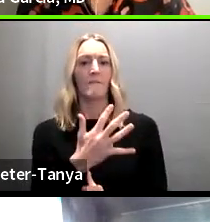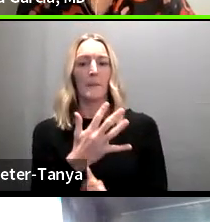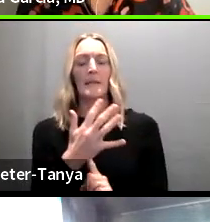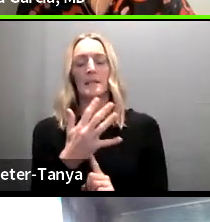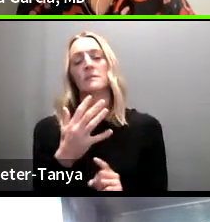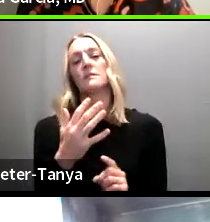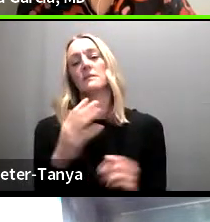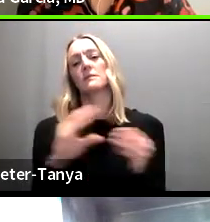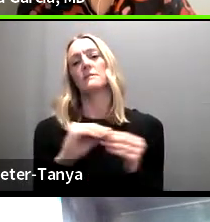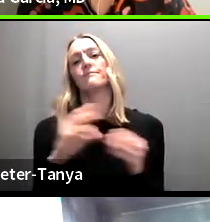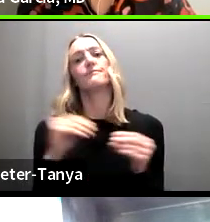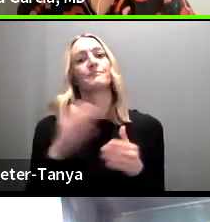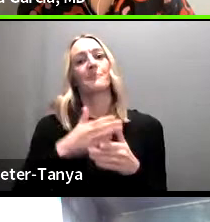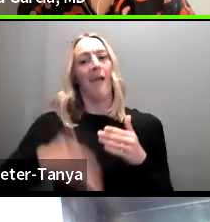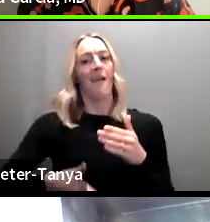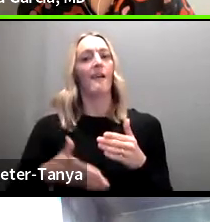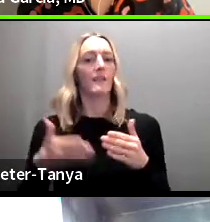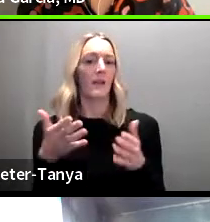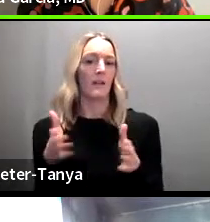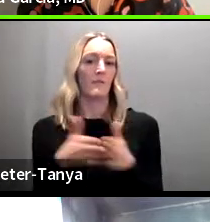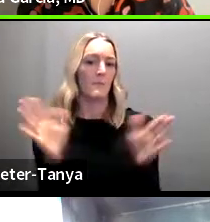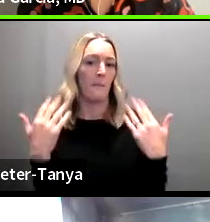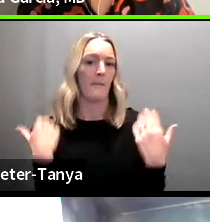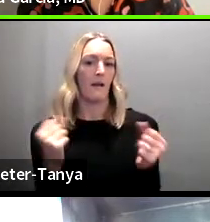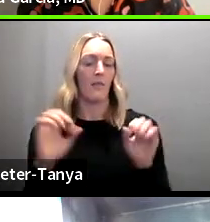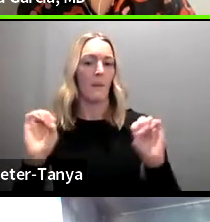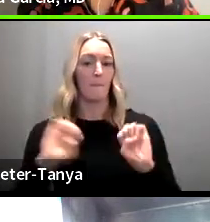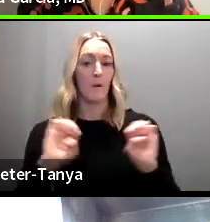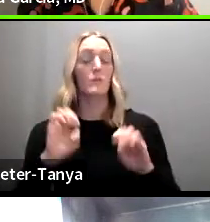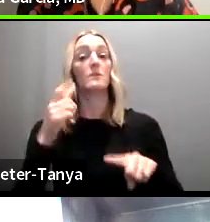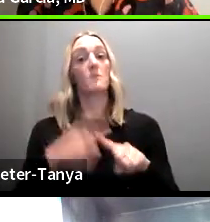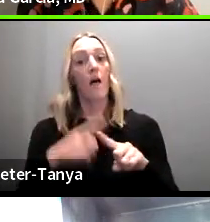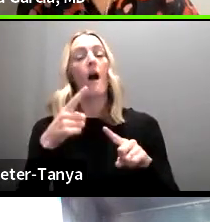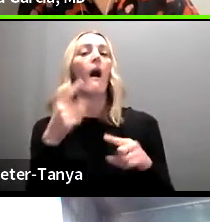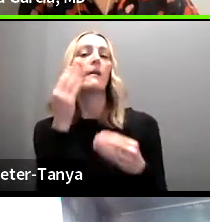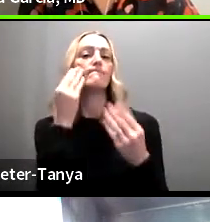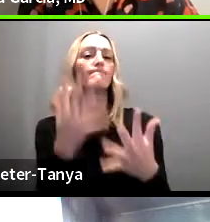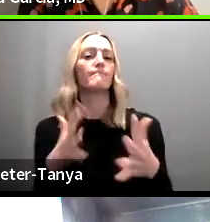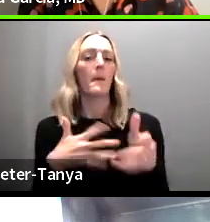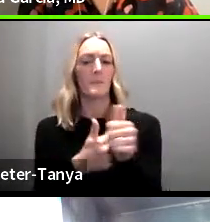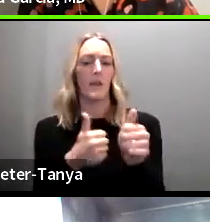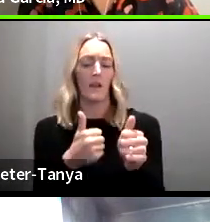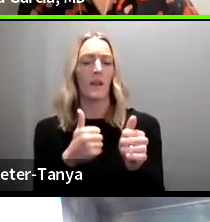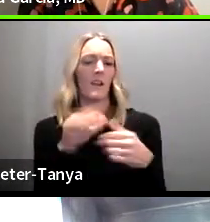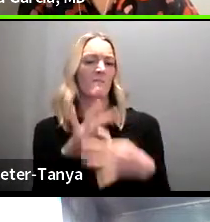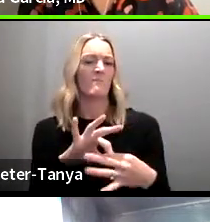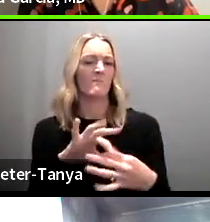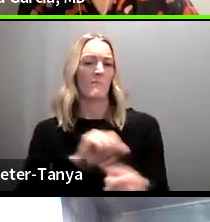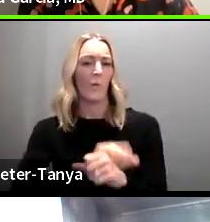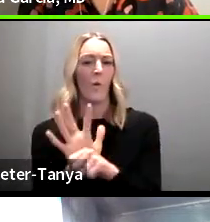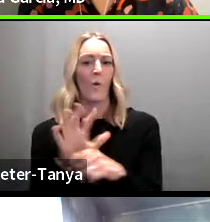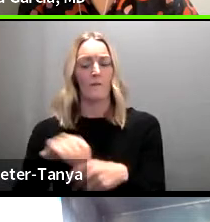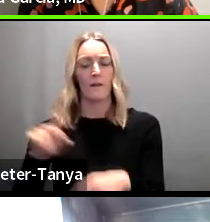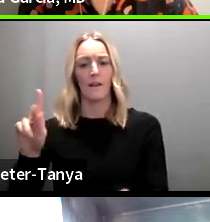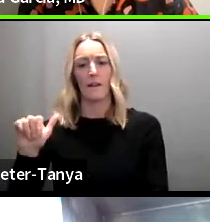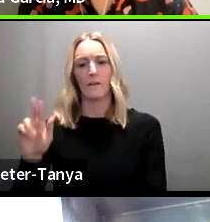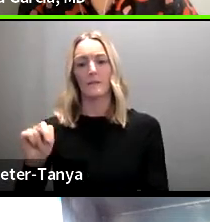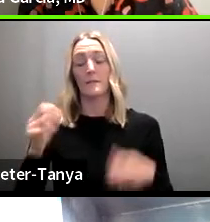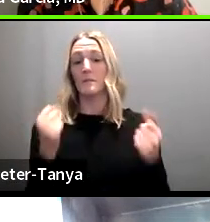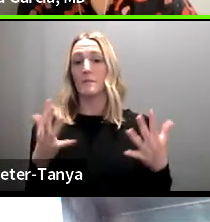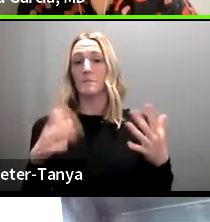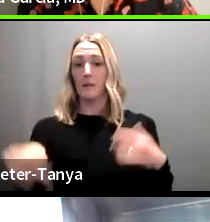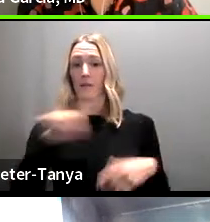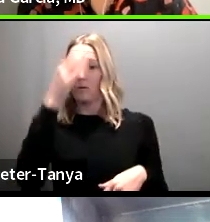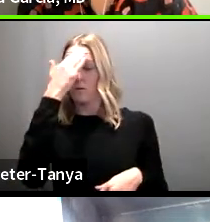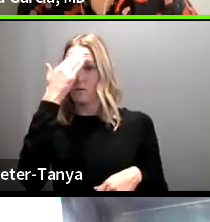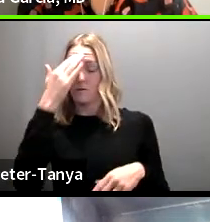health emergency and also update you on the situation around COVID in Kansas. So as many of you probably know, the public